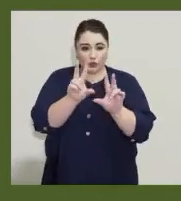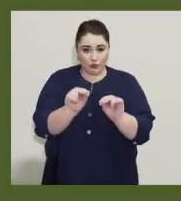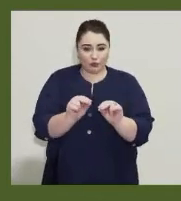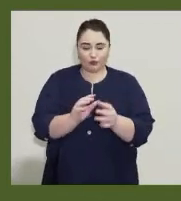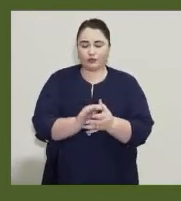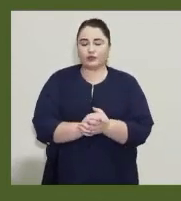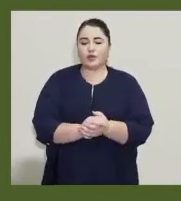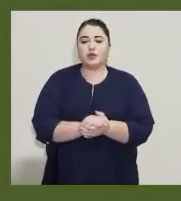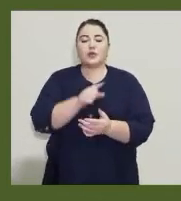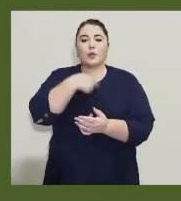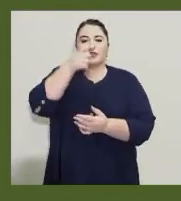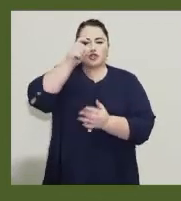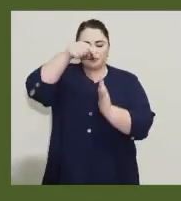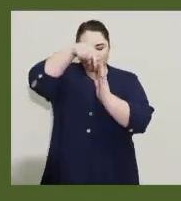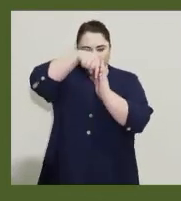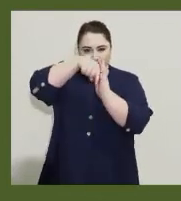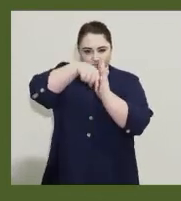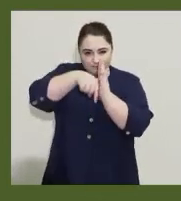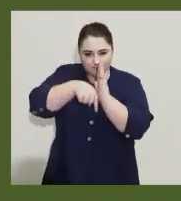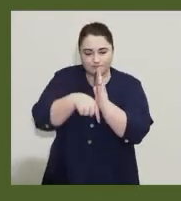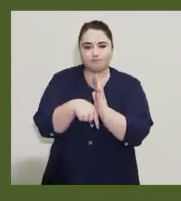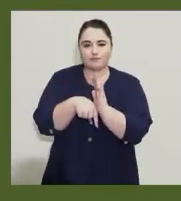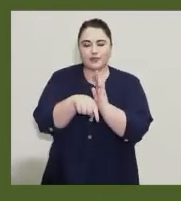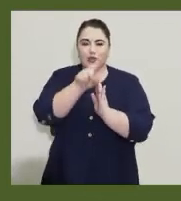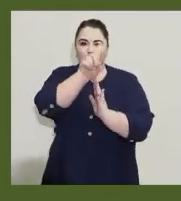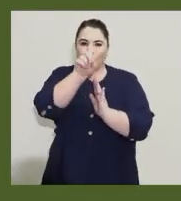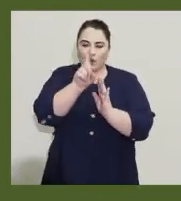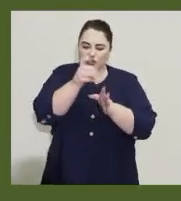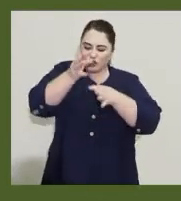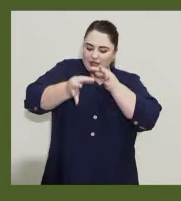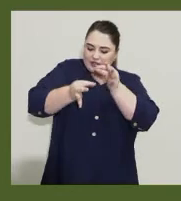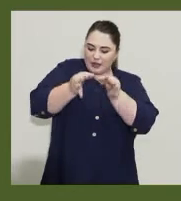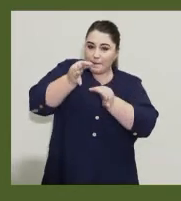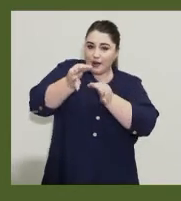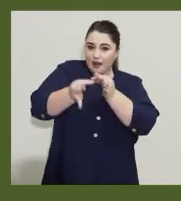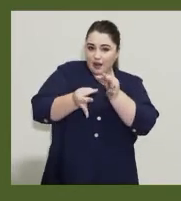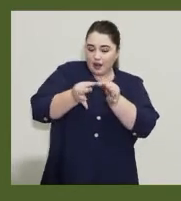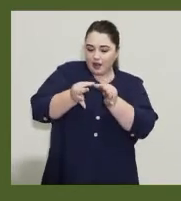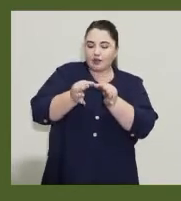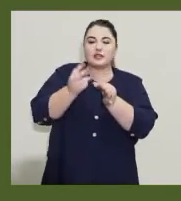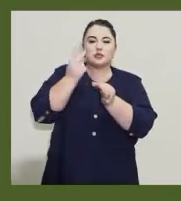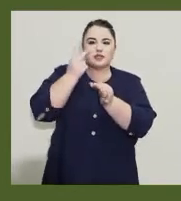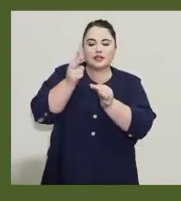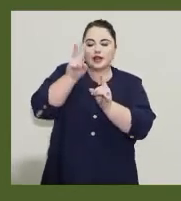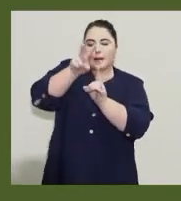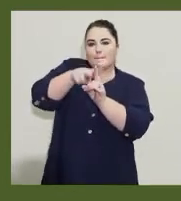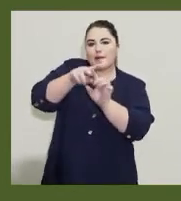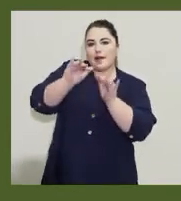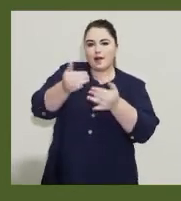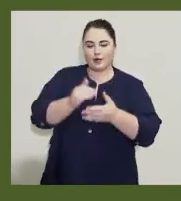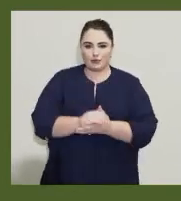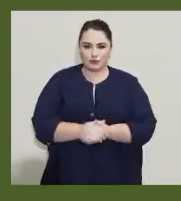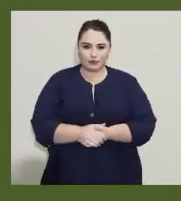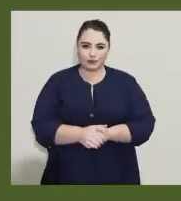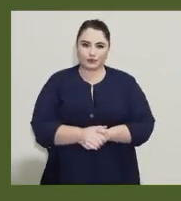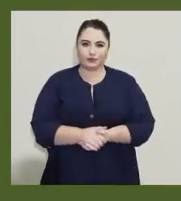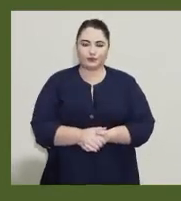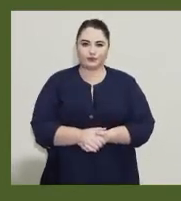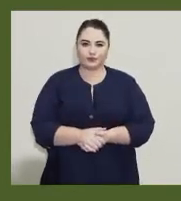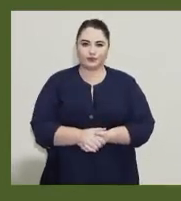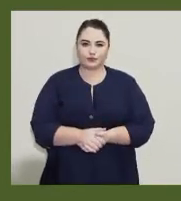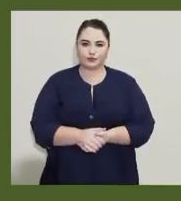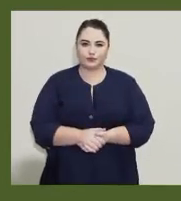measures. So we will be looking in detail by looking at questions on how to apply this.